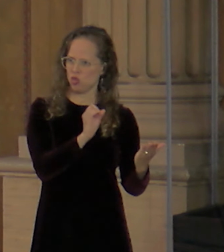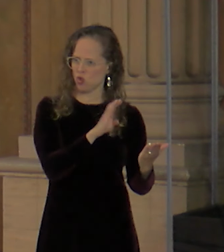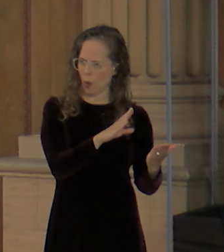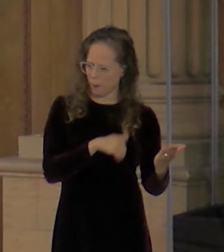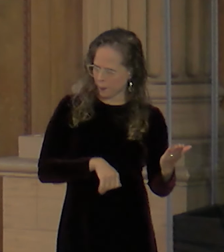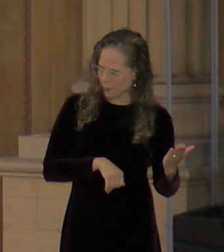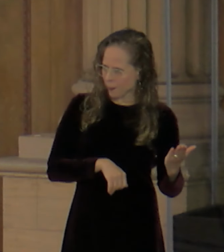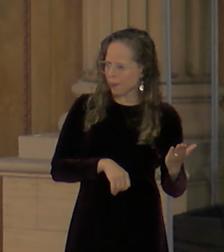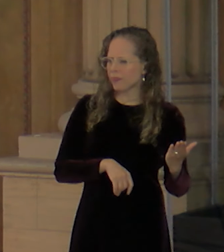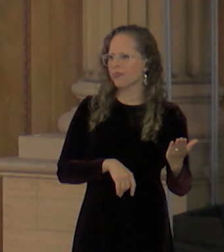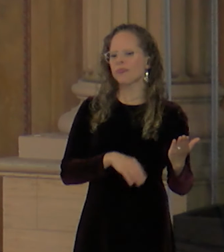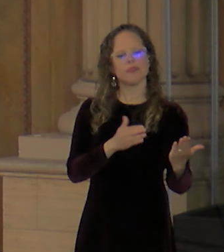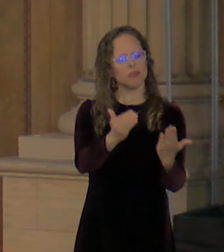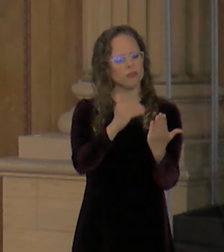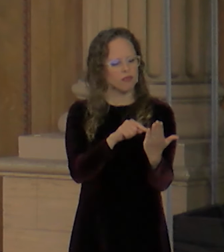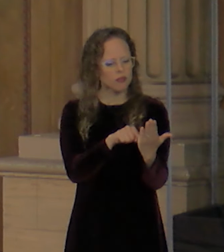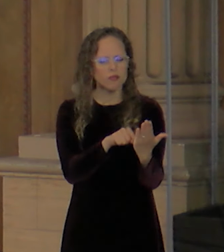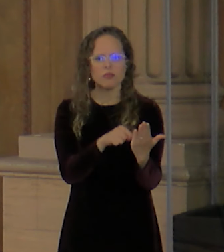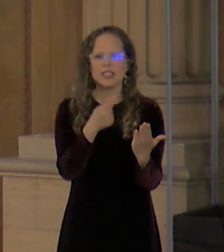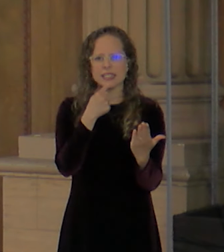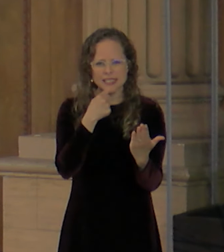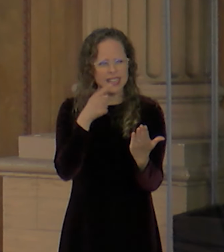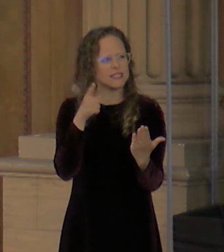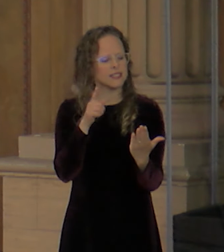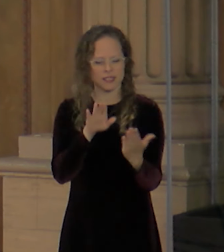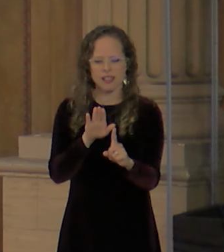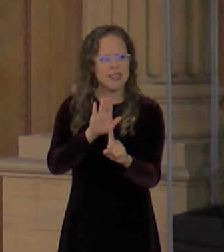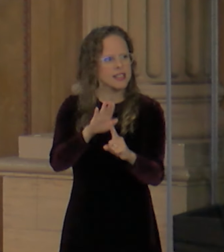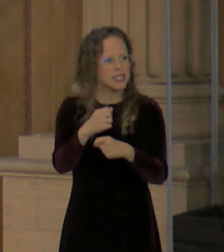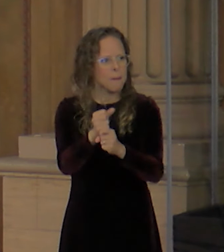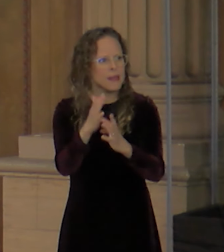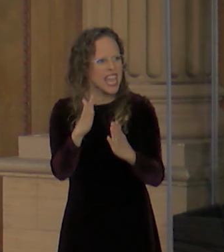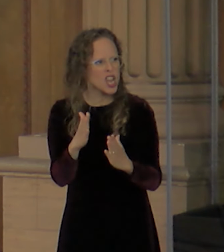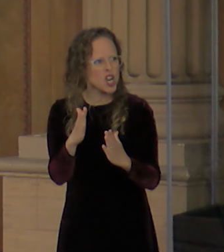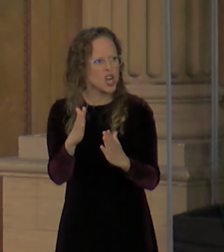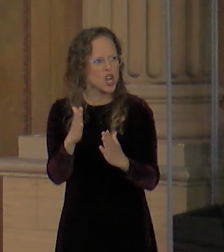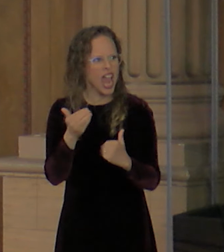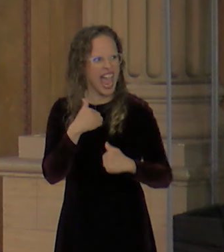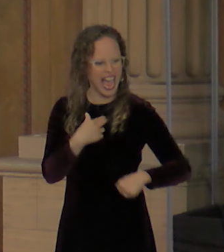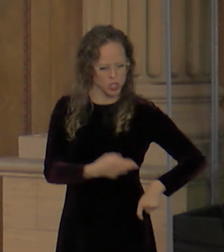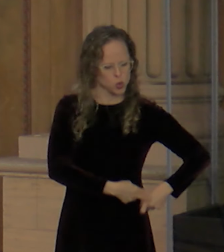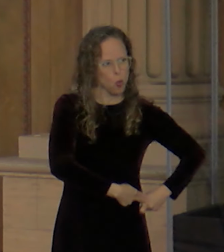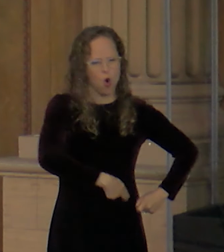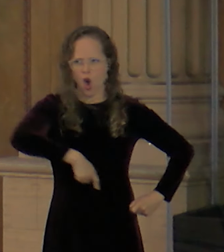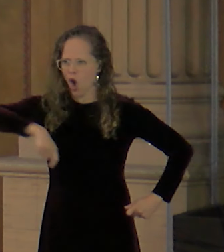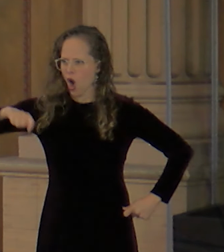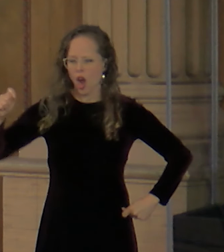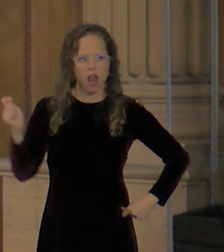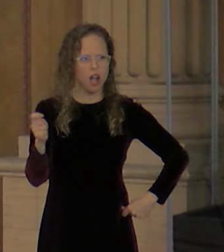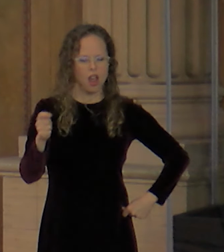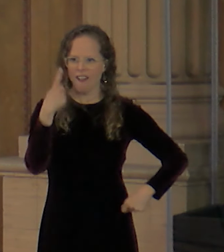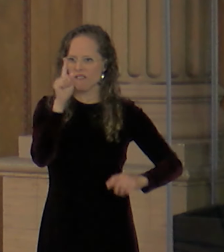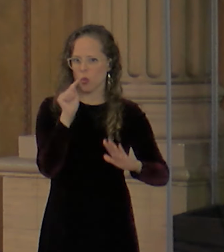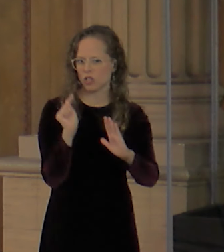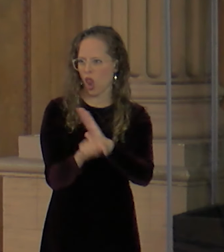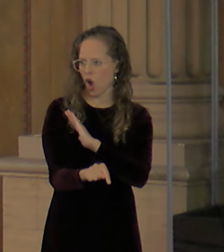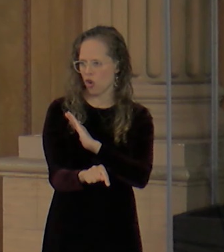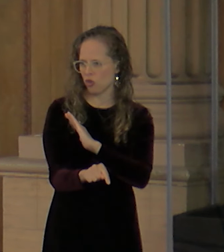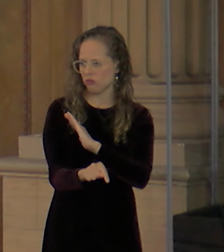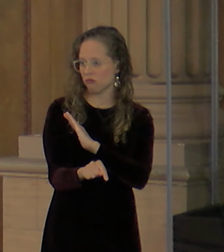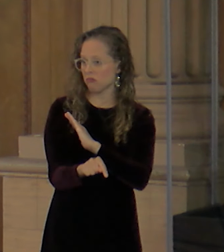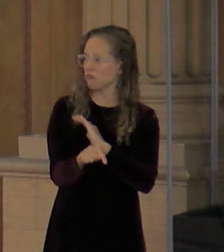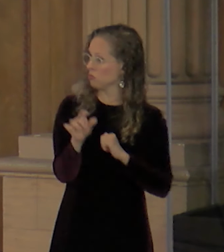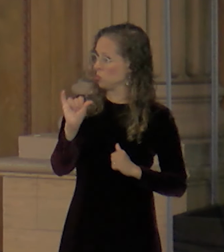that his maker brings near his sword for the slaughter. And so just like we might slaughter cows that are being